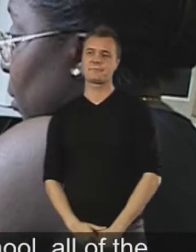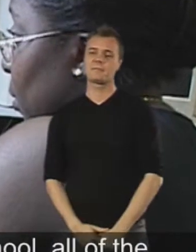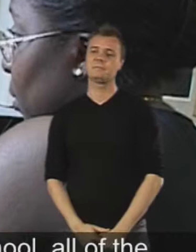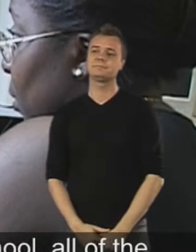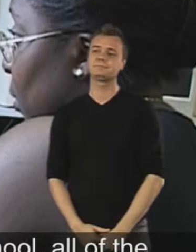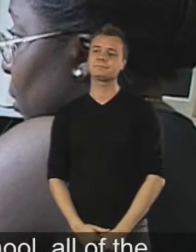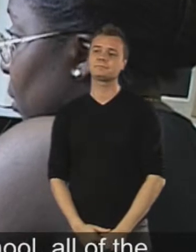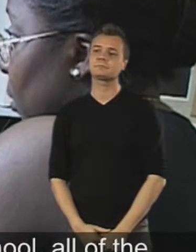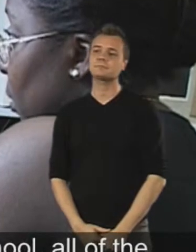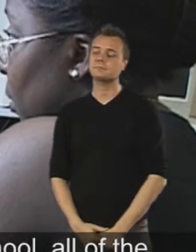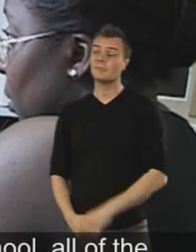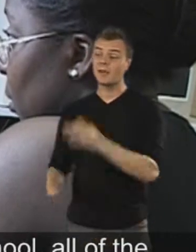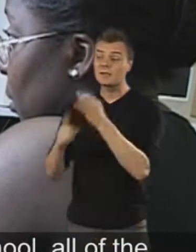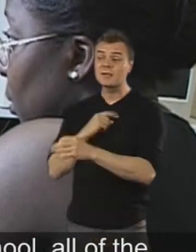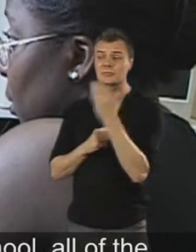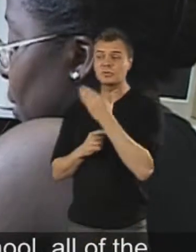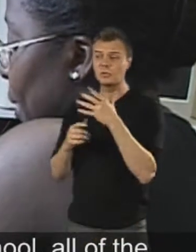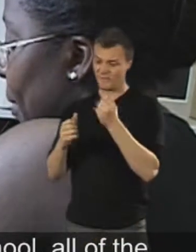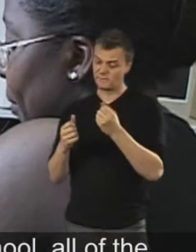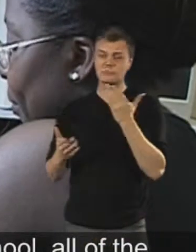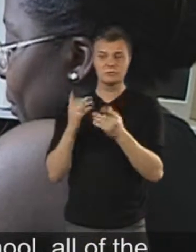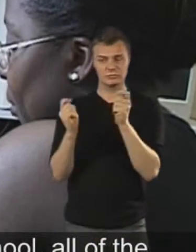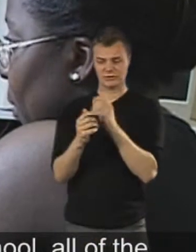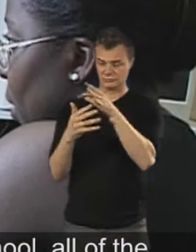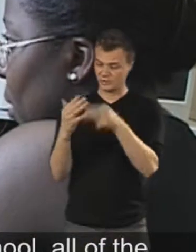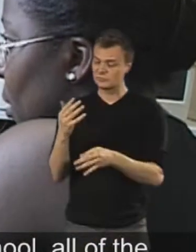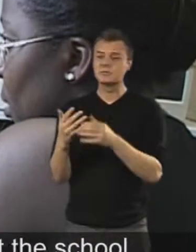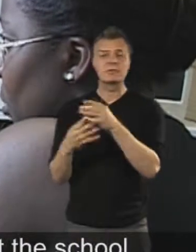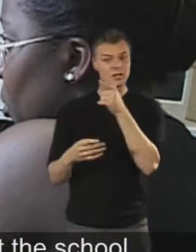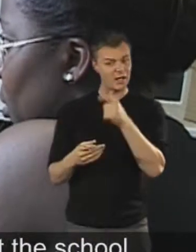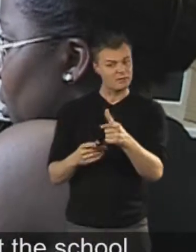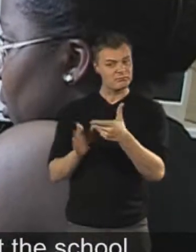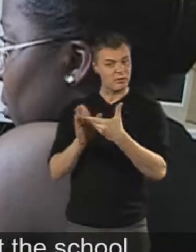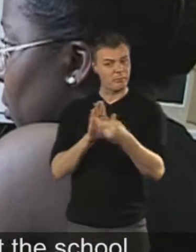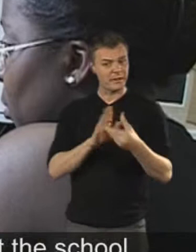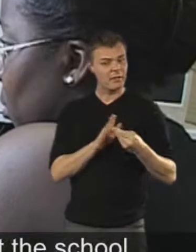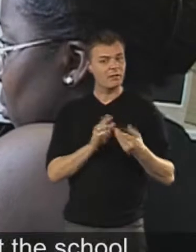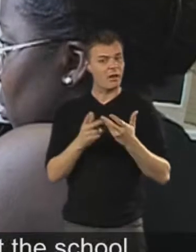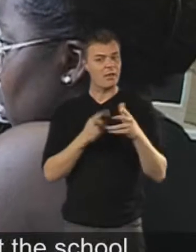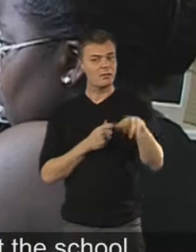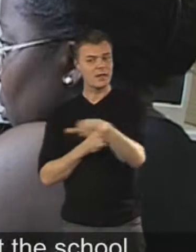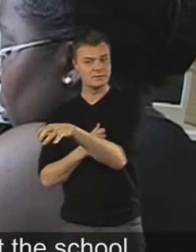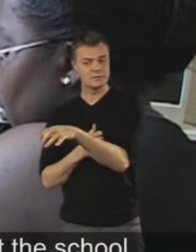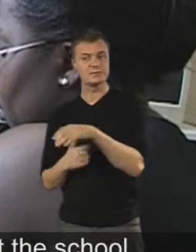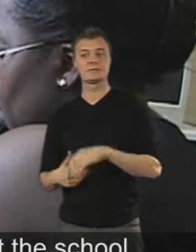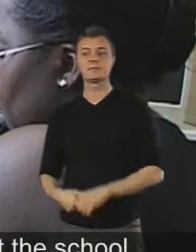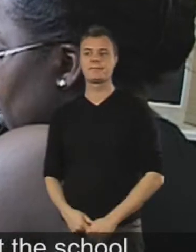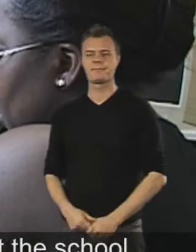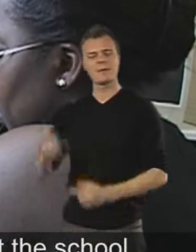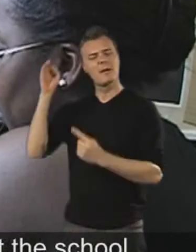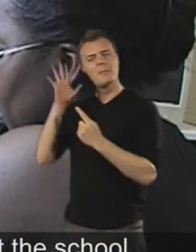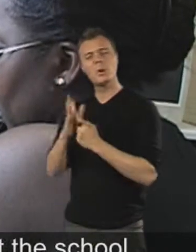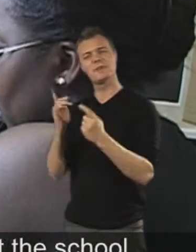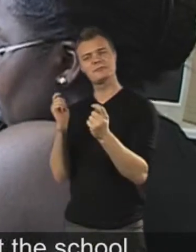Whilst Ian Mercado is a special school, all of the reasonable adjustments could be developed for other settings. A key adjustment at the school was